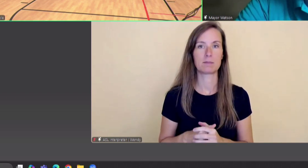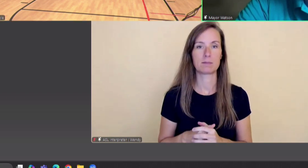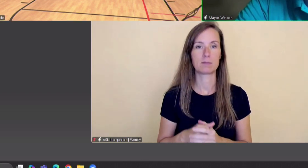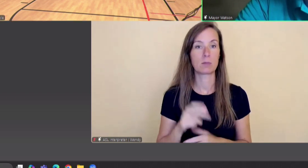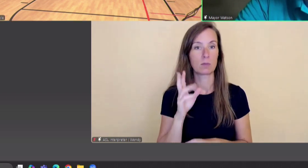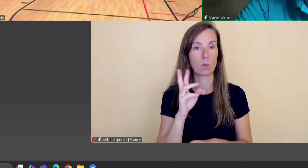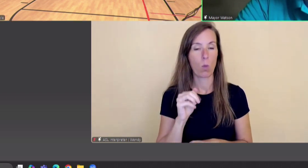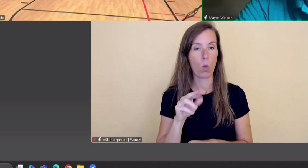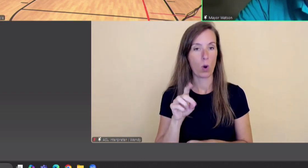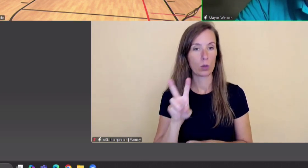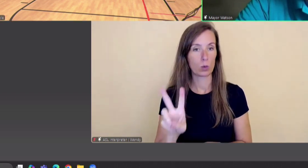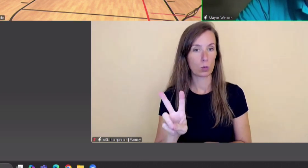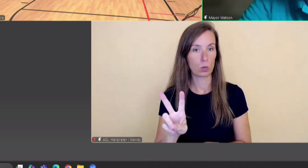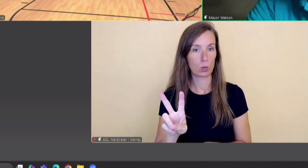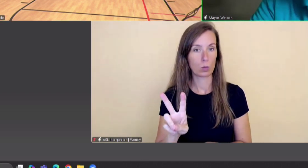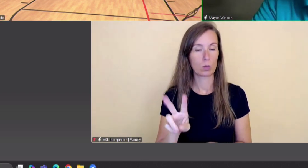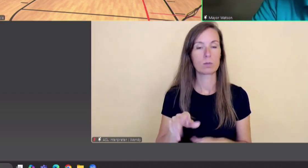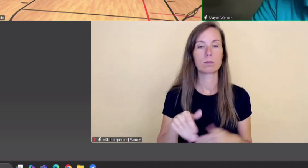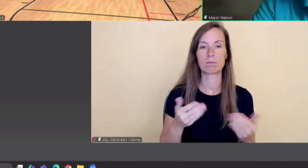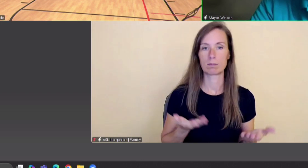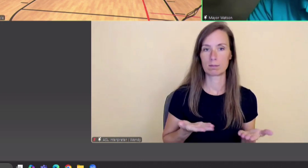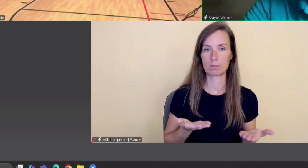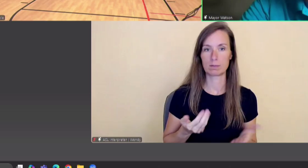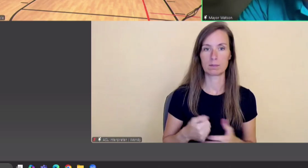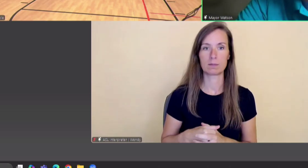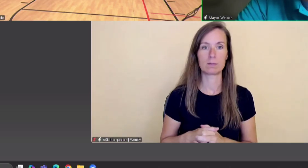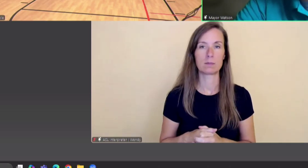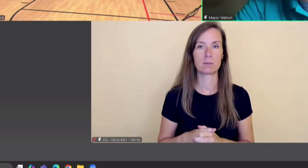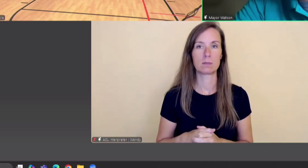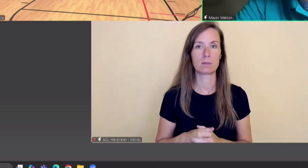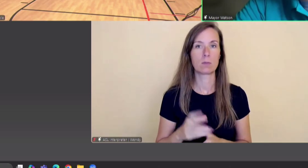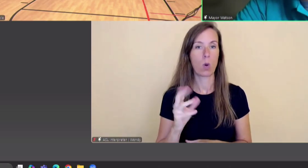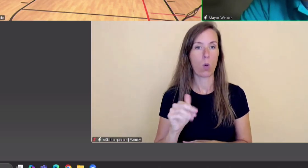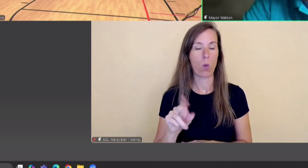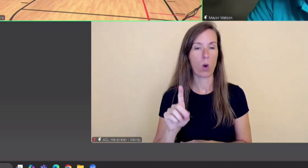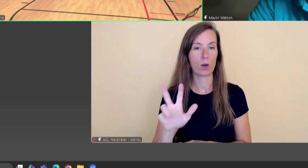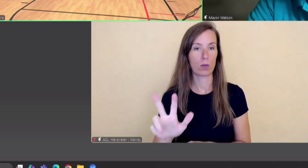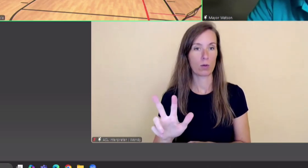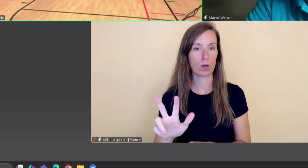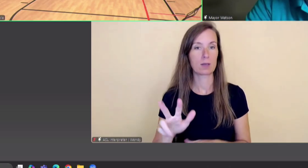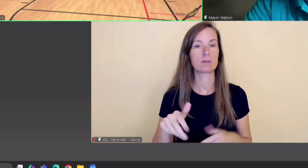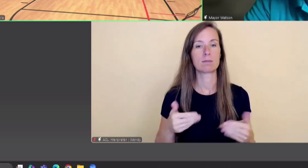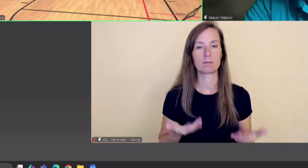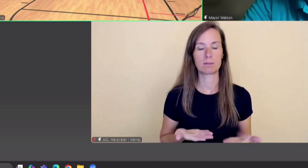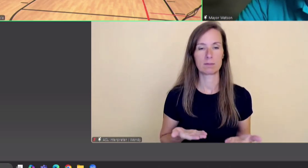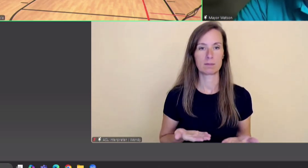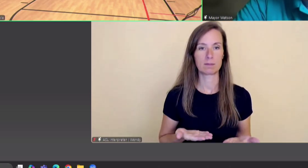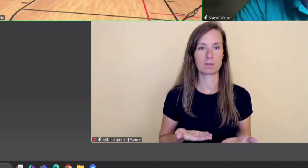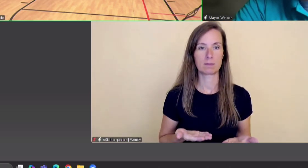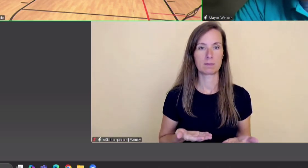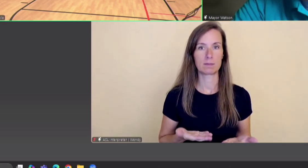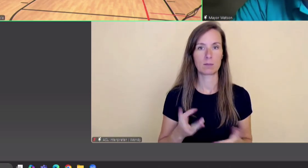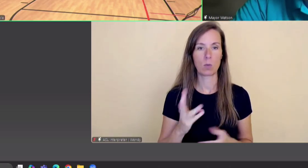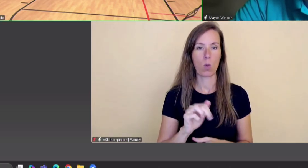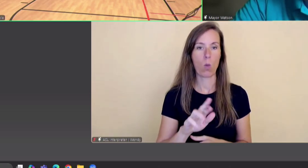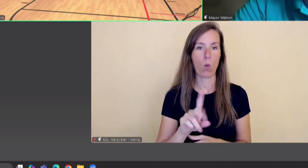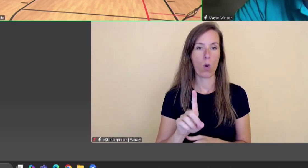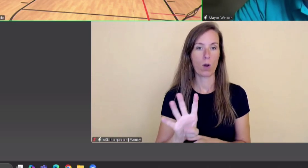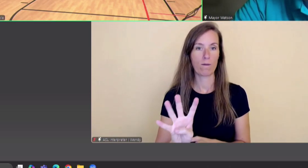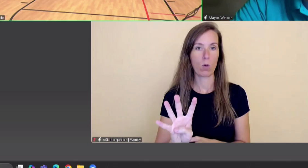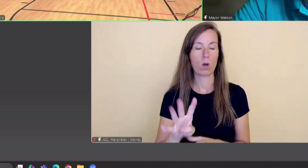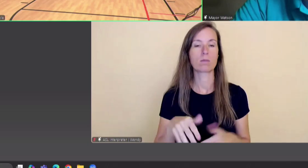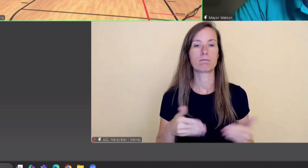Councilmember Ward 2? Present. Councilmember Ward 3? Present. Ward 4?